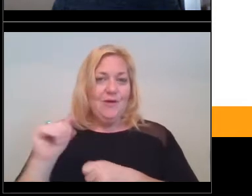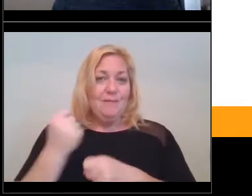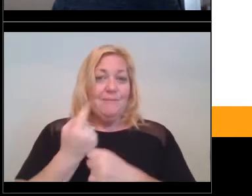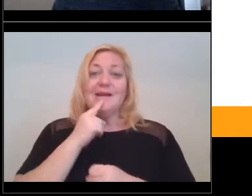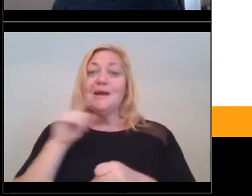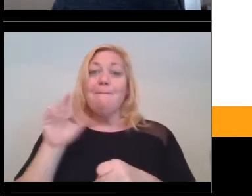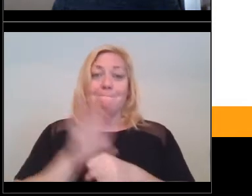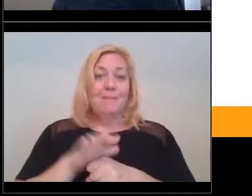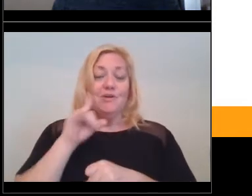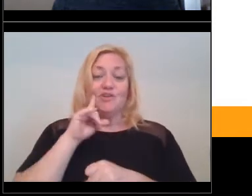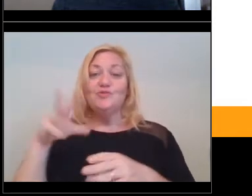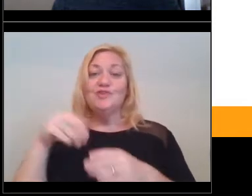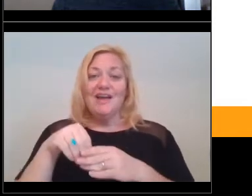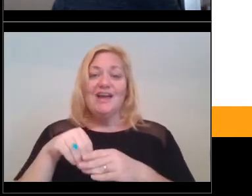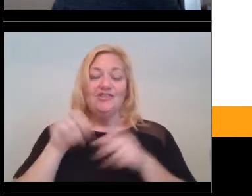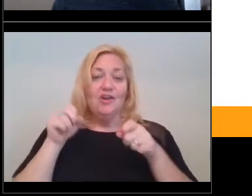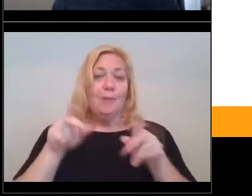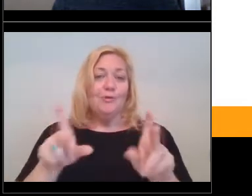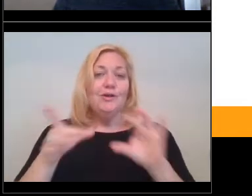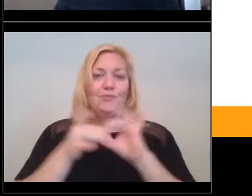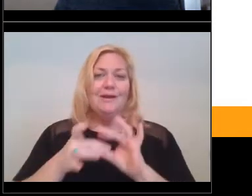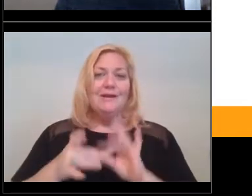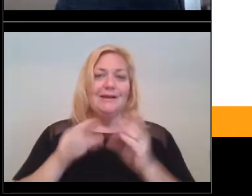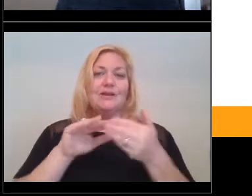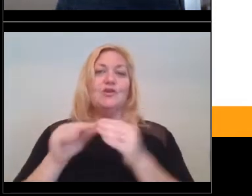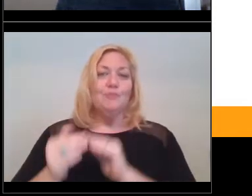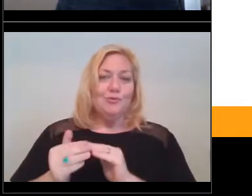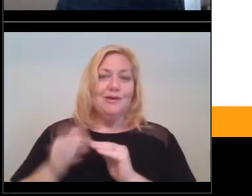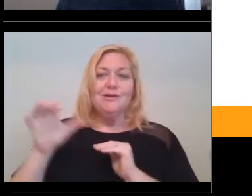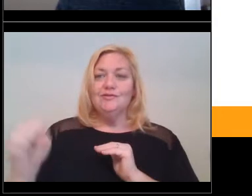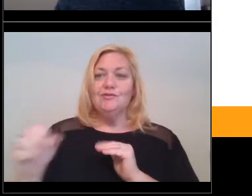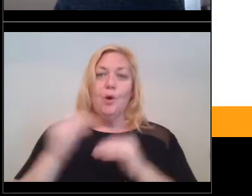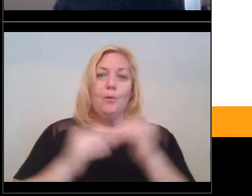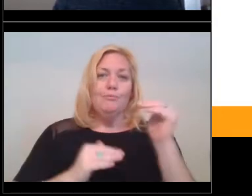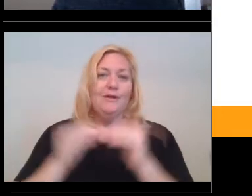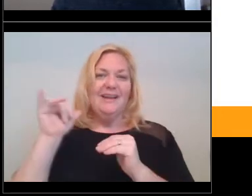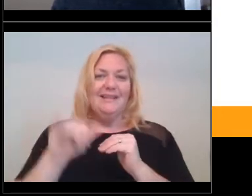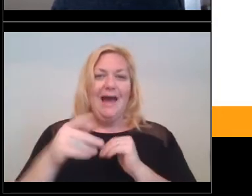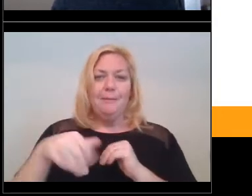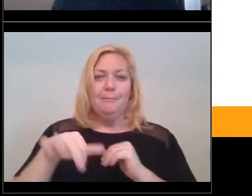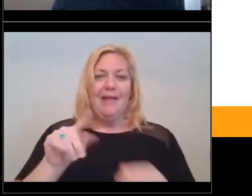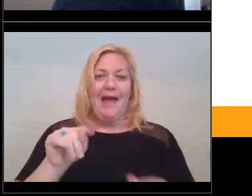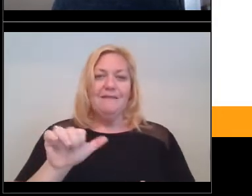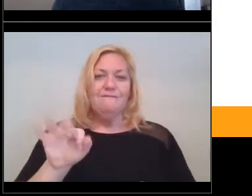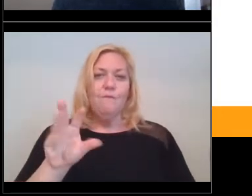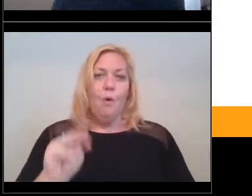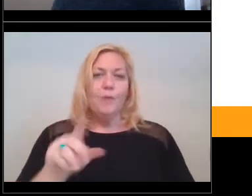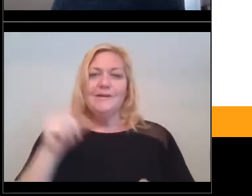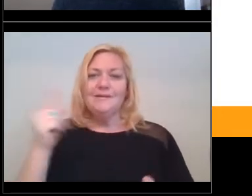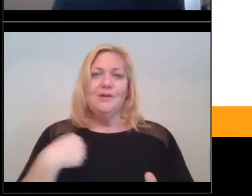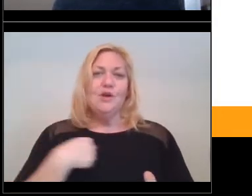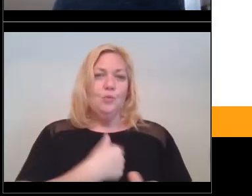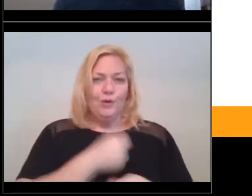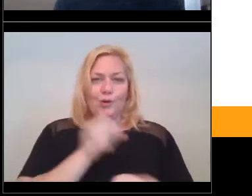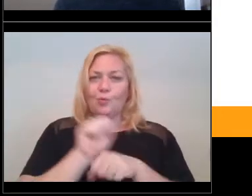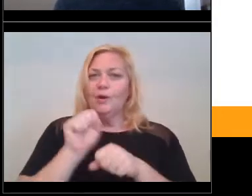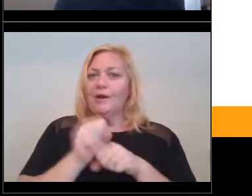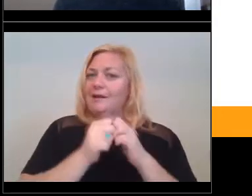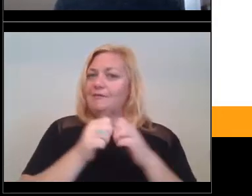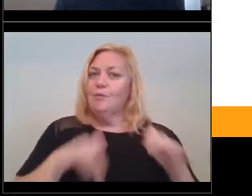in the opportunity of reconnecting communities. And so building out that platform is something that we're going to look at even without